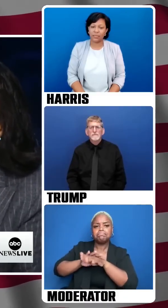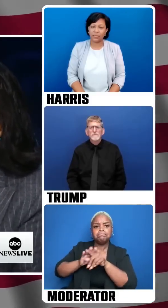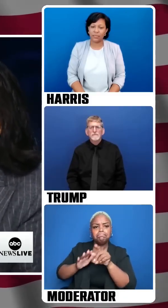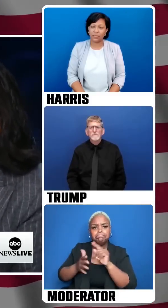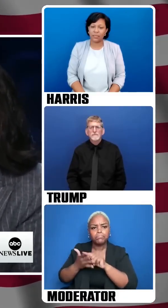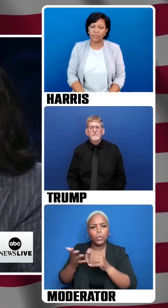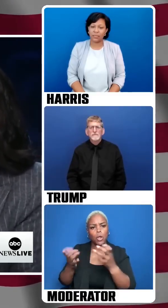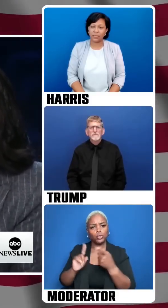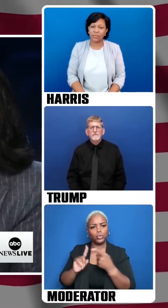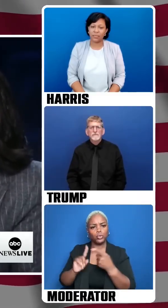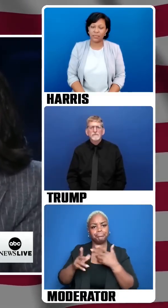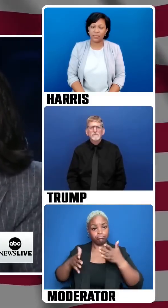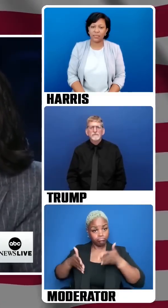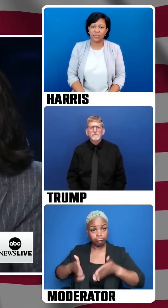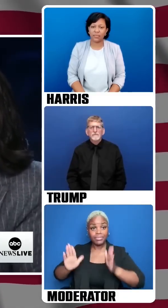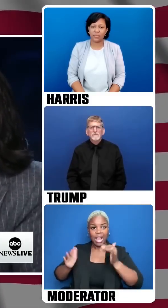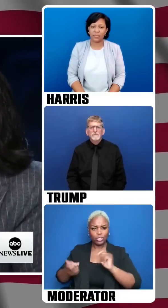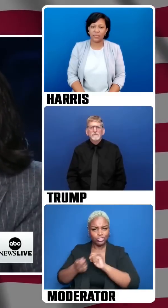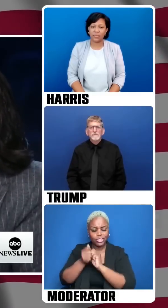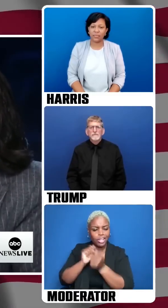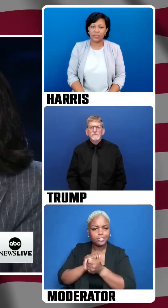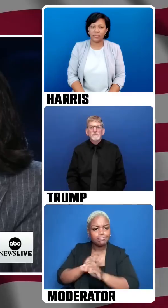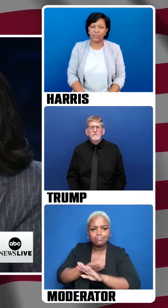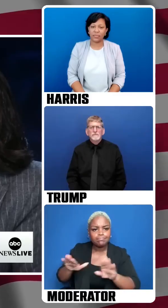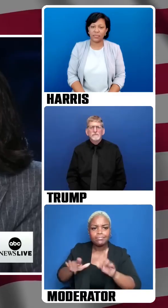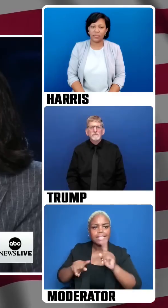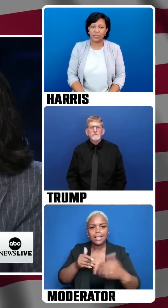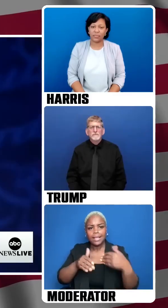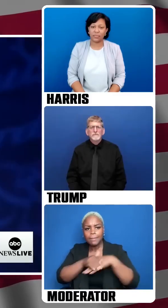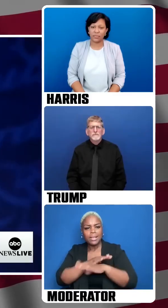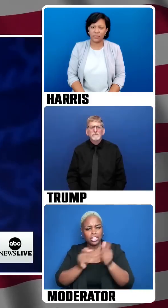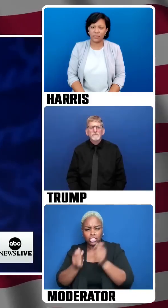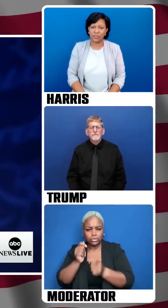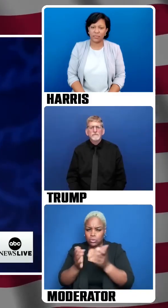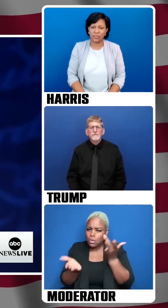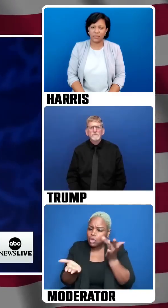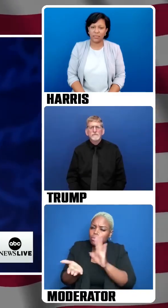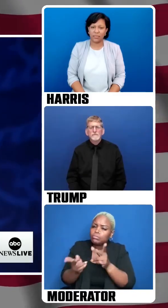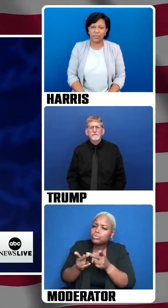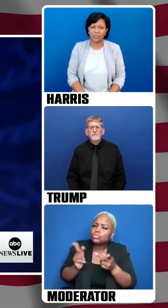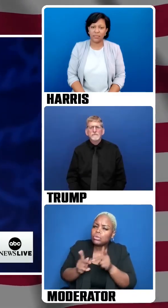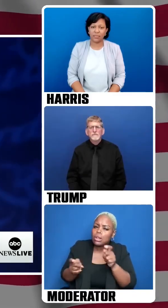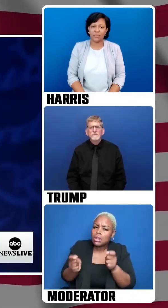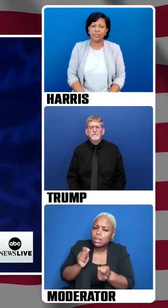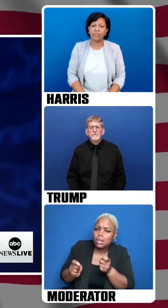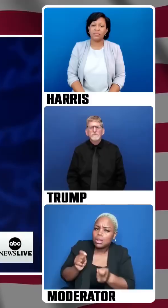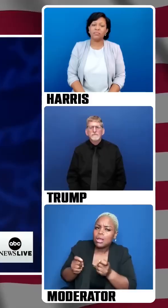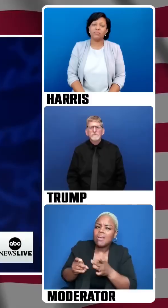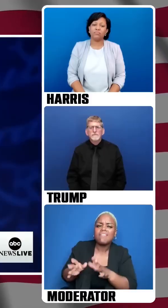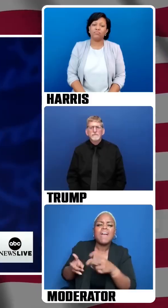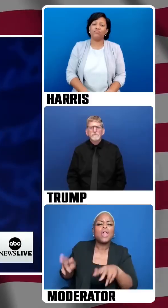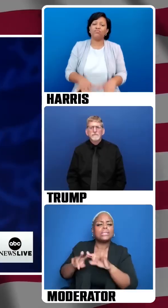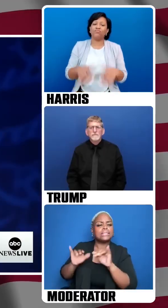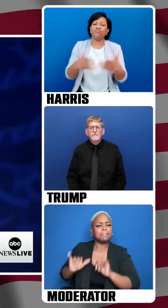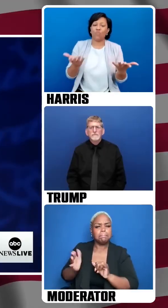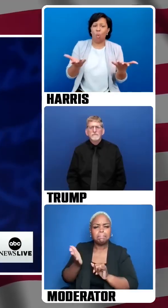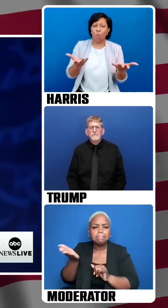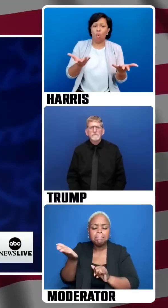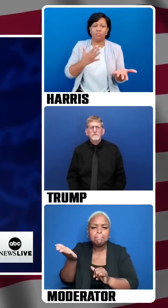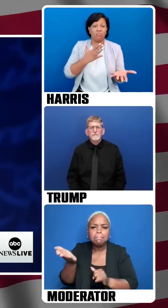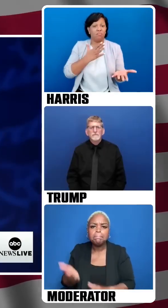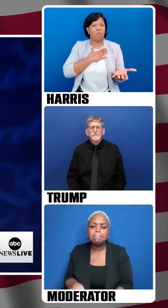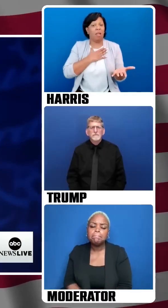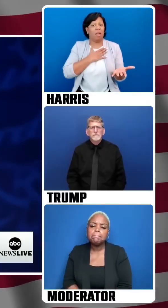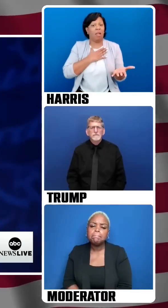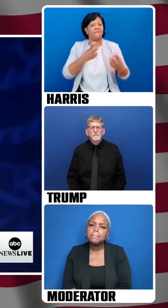so many of your policy positions changed? So my values have not changed, and I'm going to discuss every one of the, at least every point